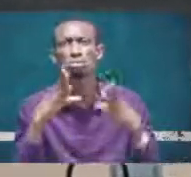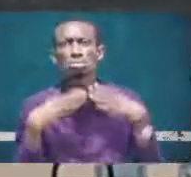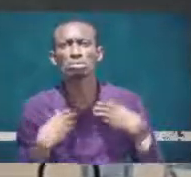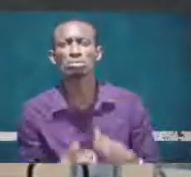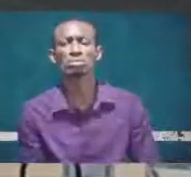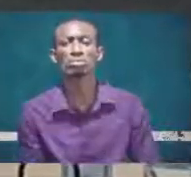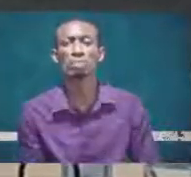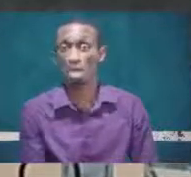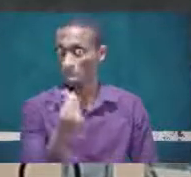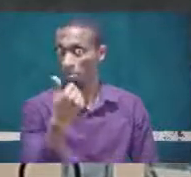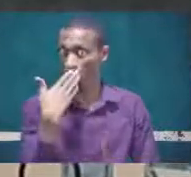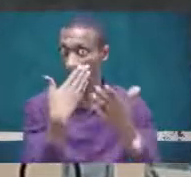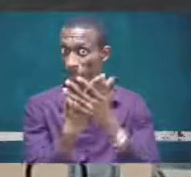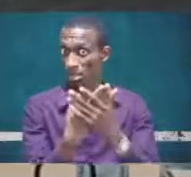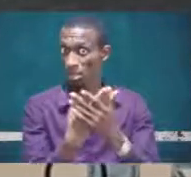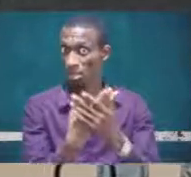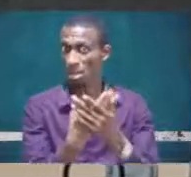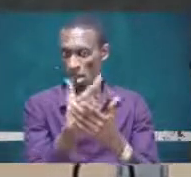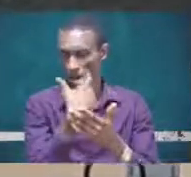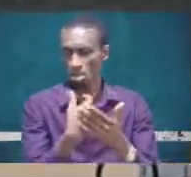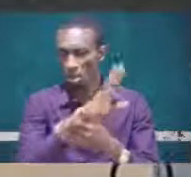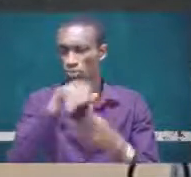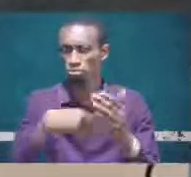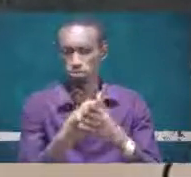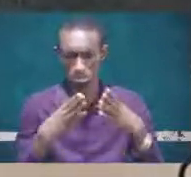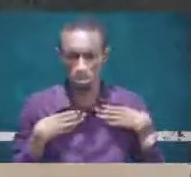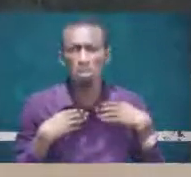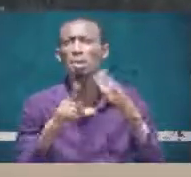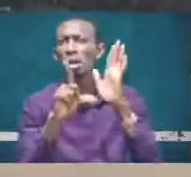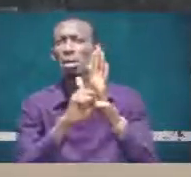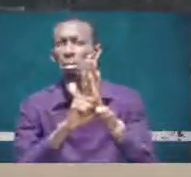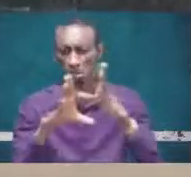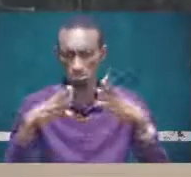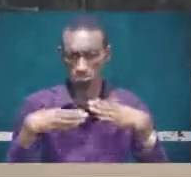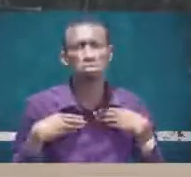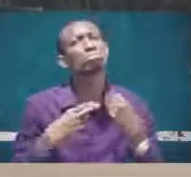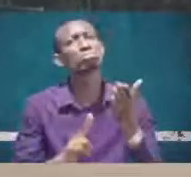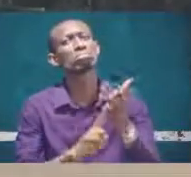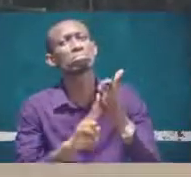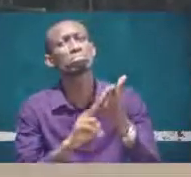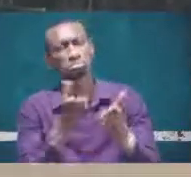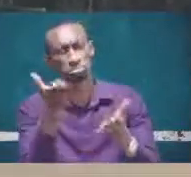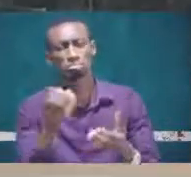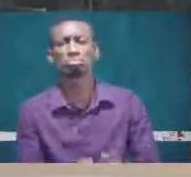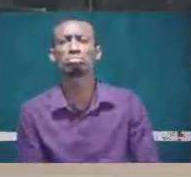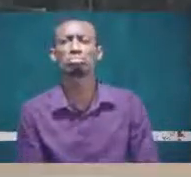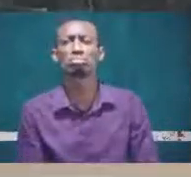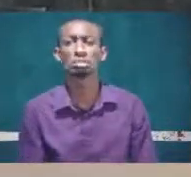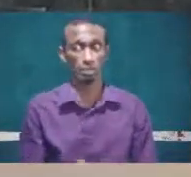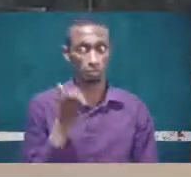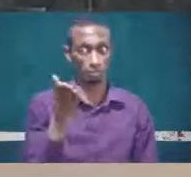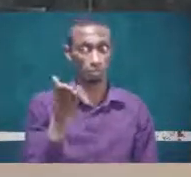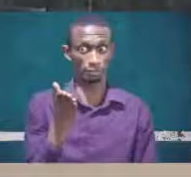exchange. Good money should be accepted by the law to act as a medium of exchange. That is one of